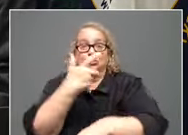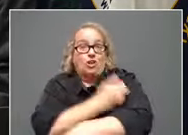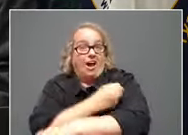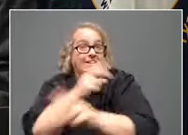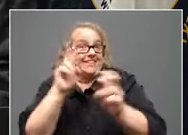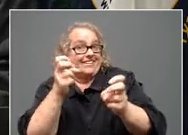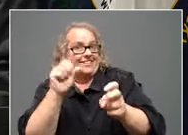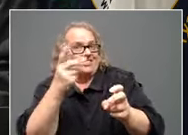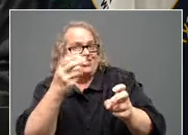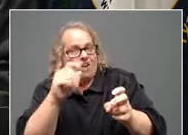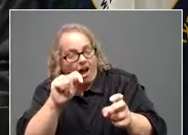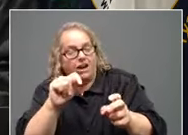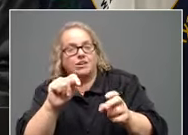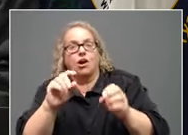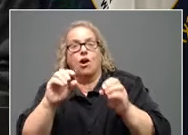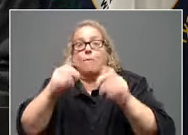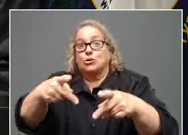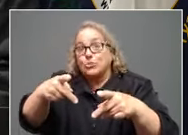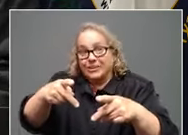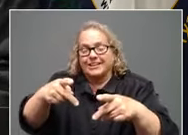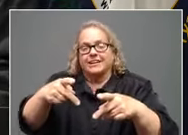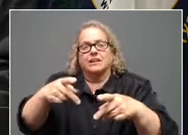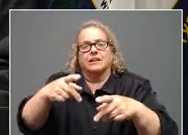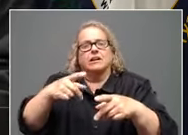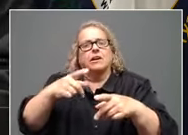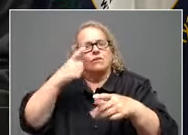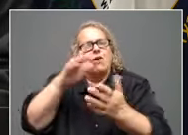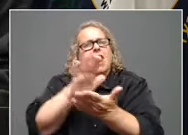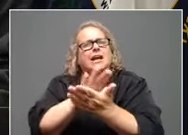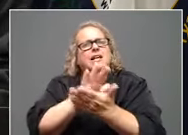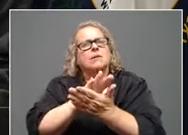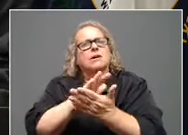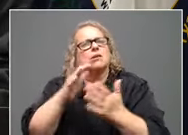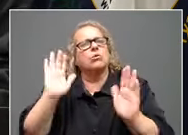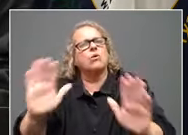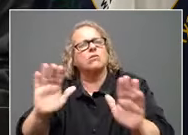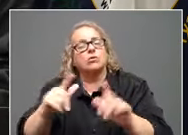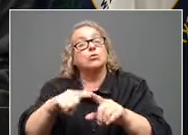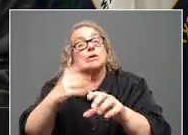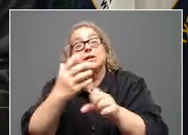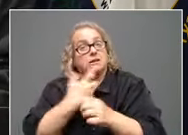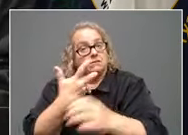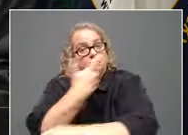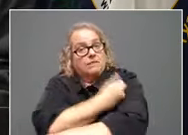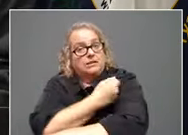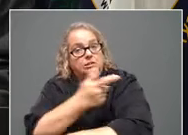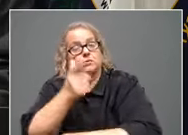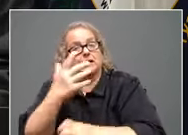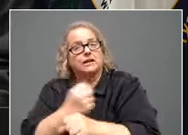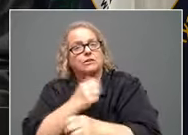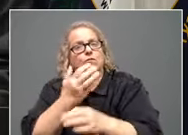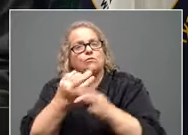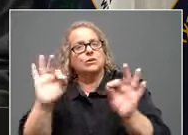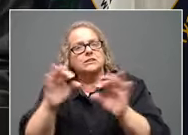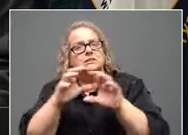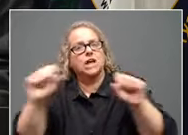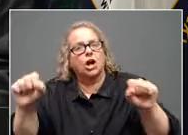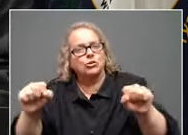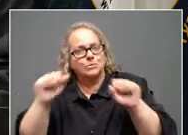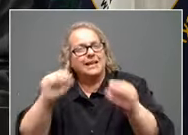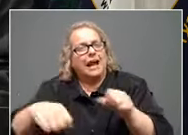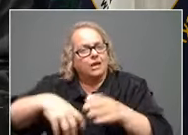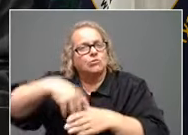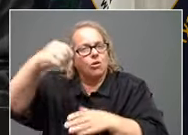talent, is to get vaccinated. We must drive those numbers, and